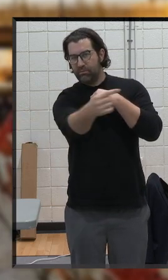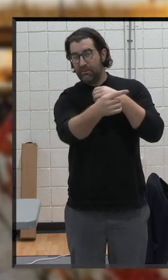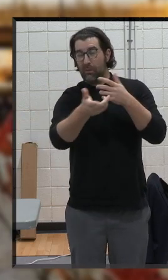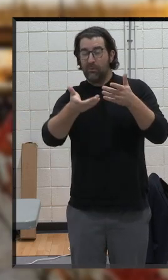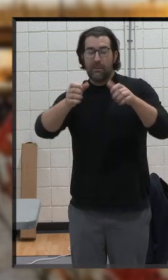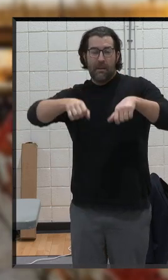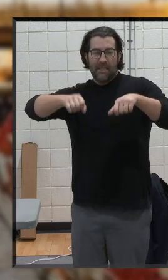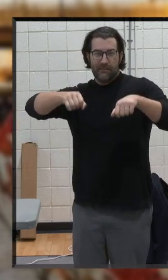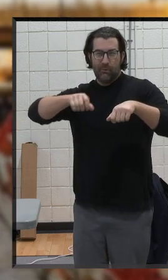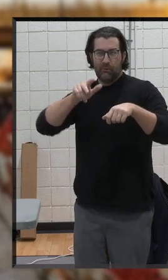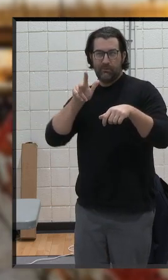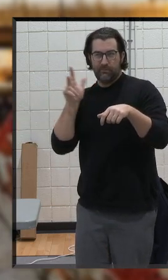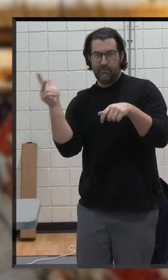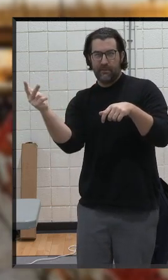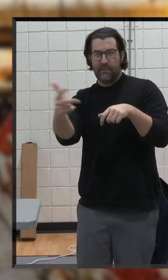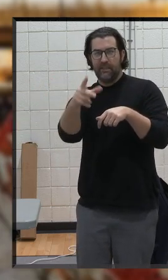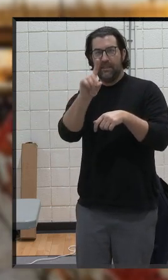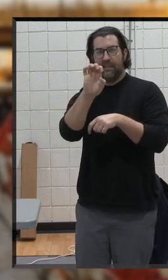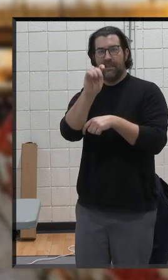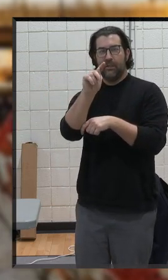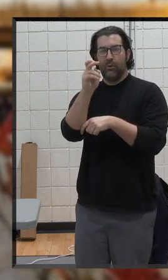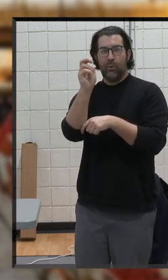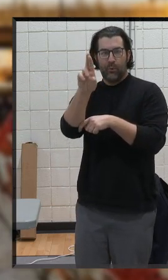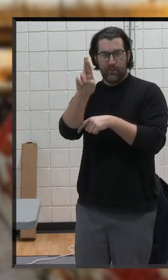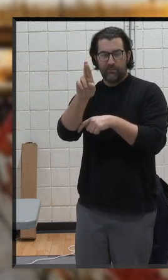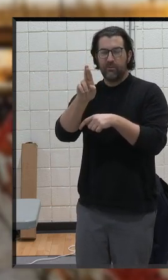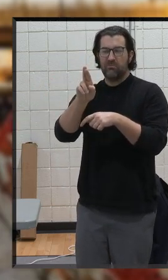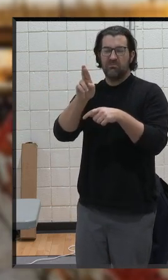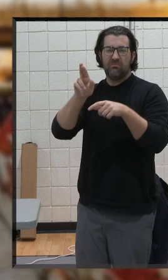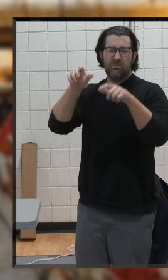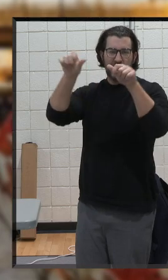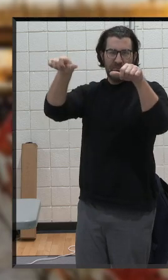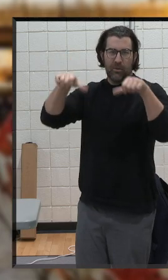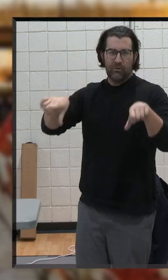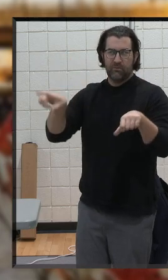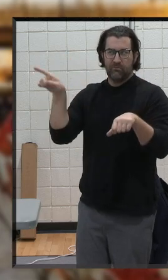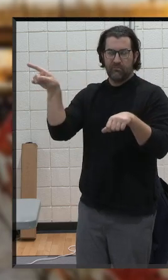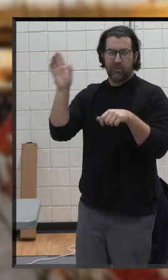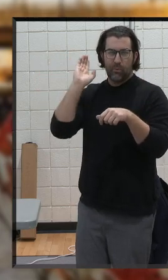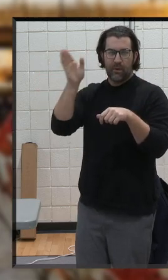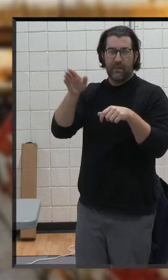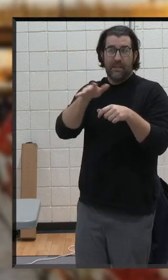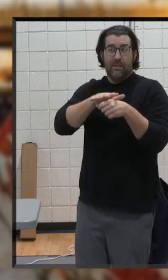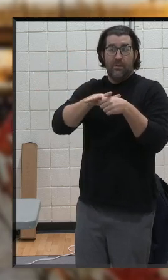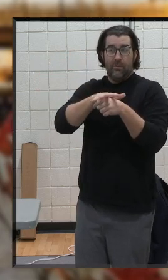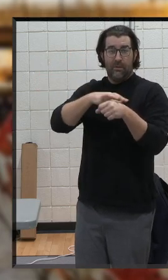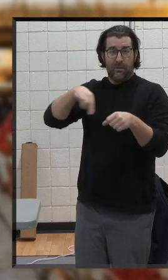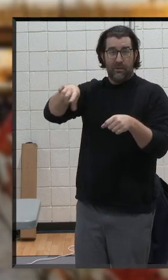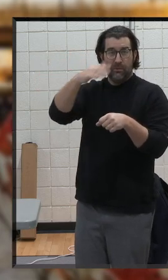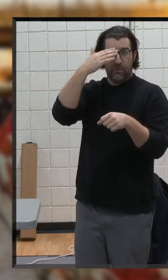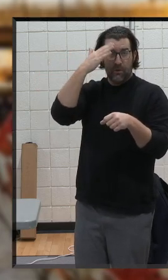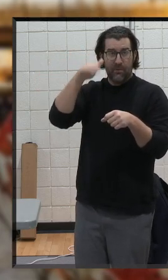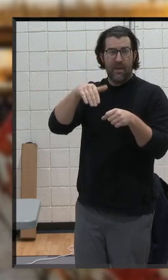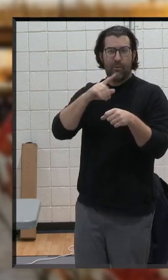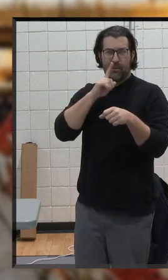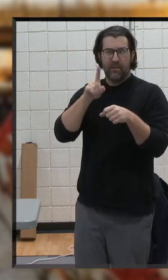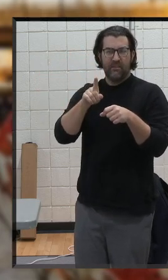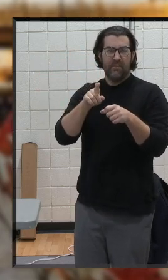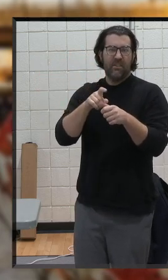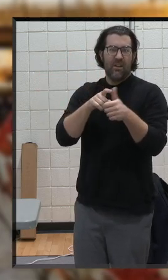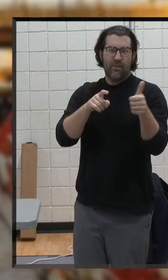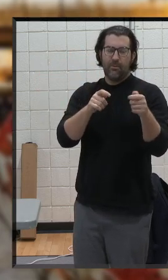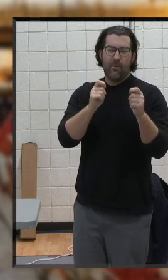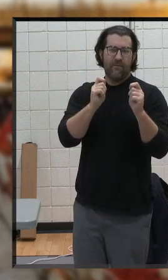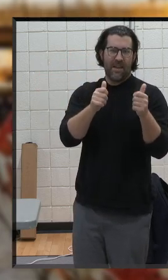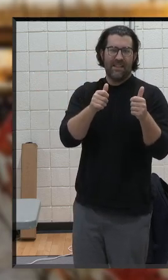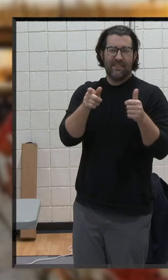Possible detour route that could be posted, and those here locally would know that there are definitely faster routes, so